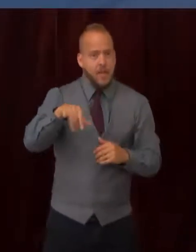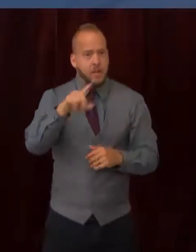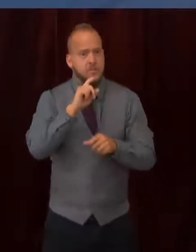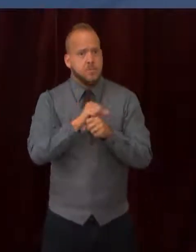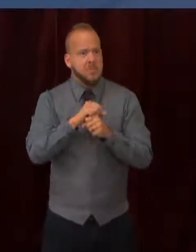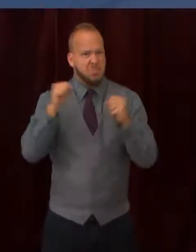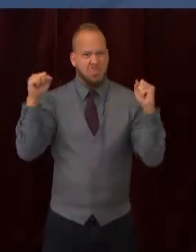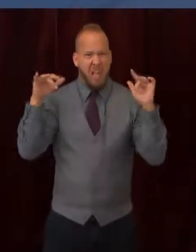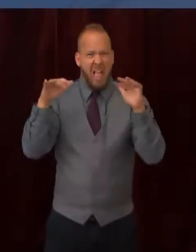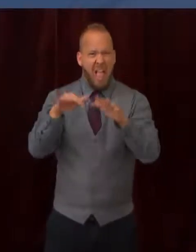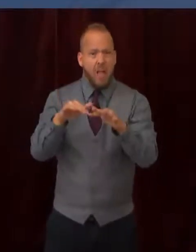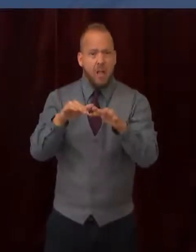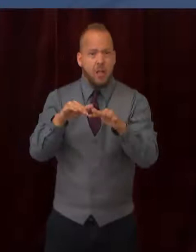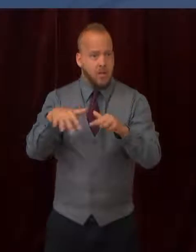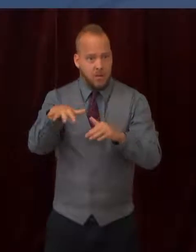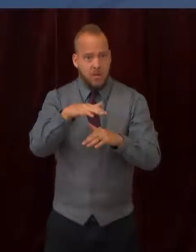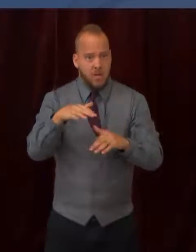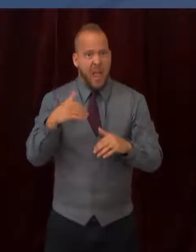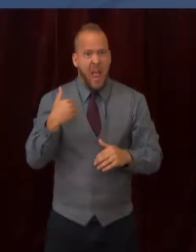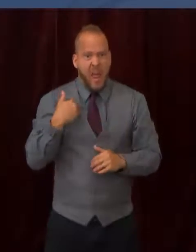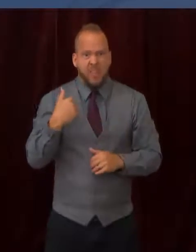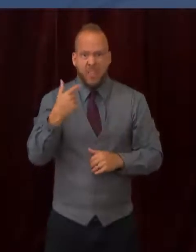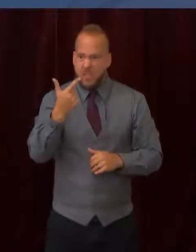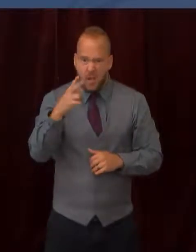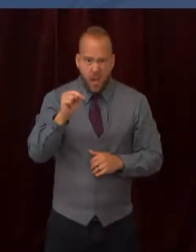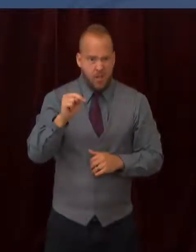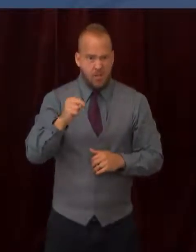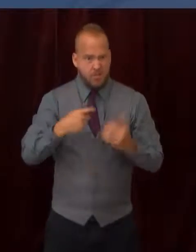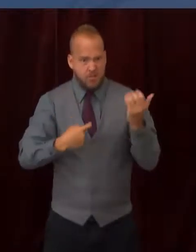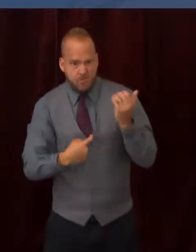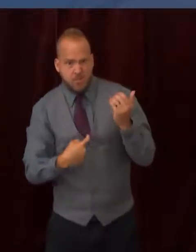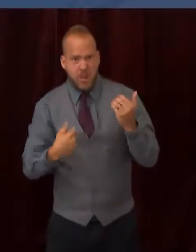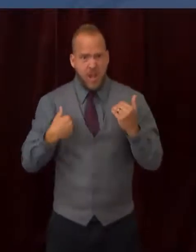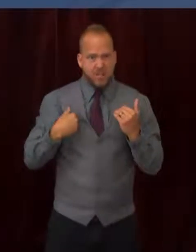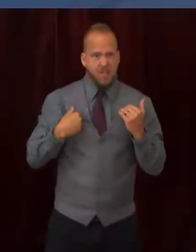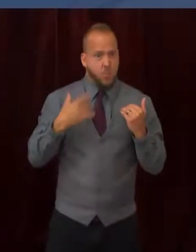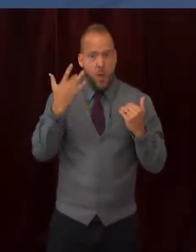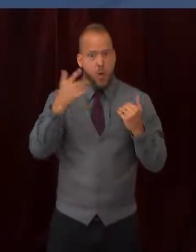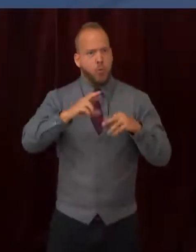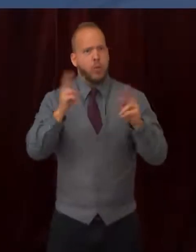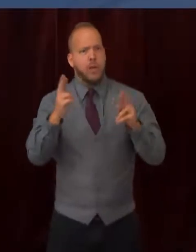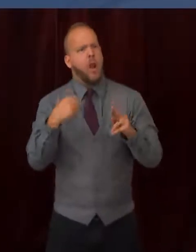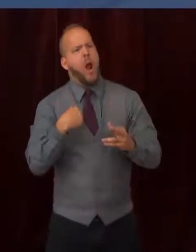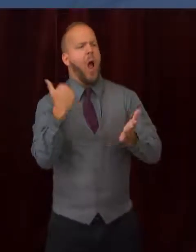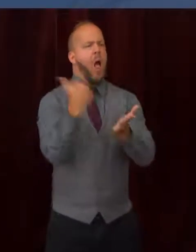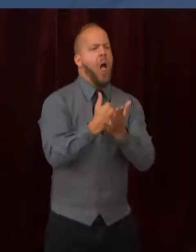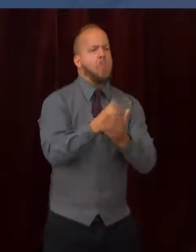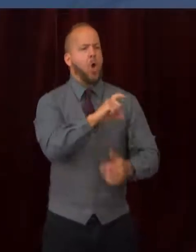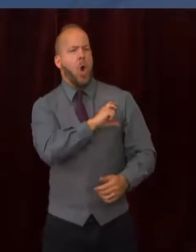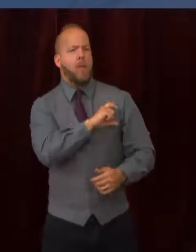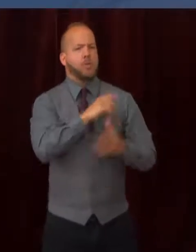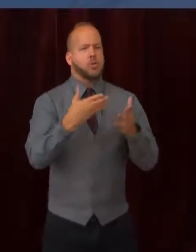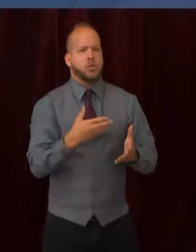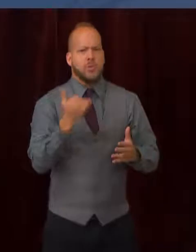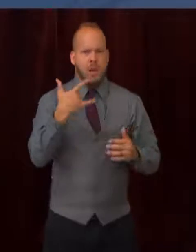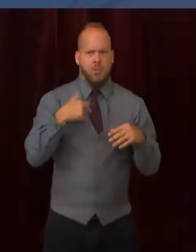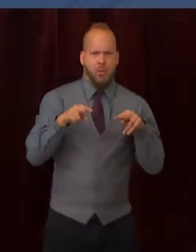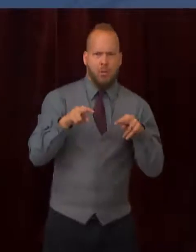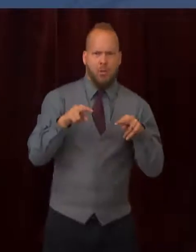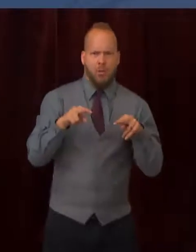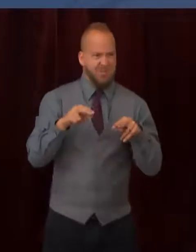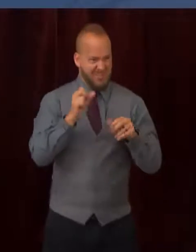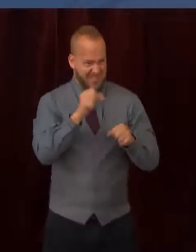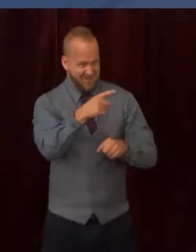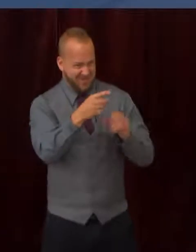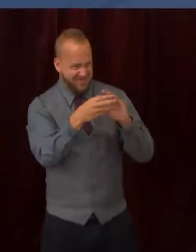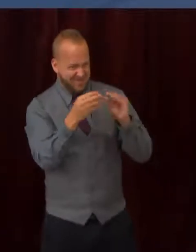enforcement. I'm just wondering if you could comment on Snohomish, and would you like to see more of that in communities or less,